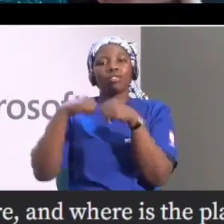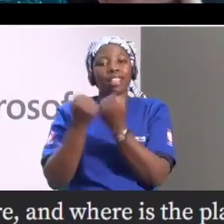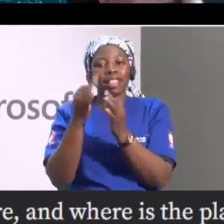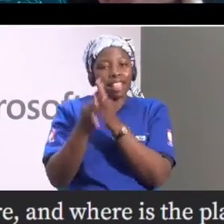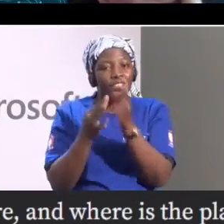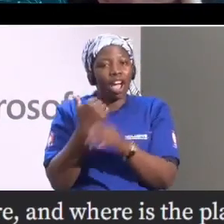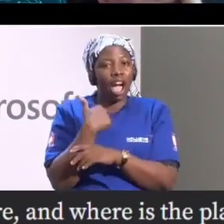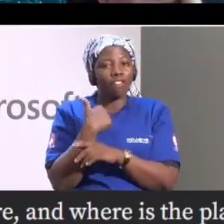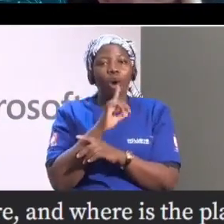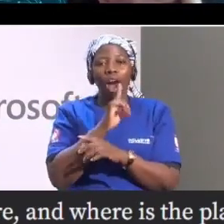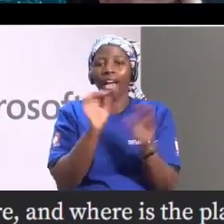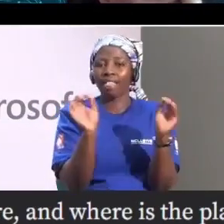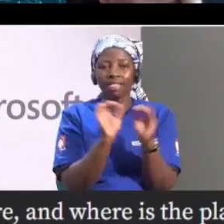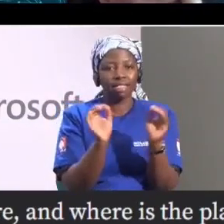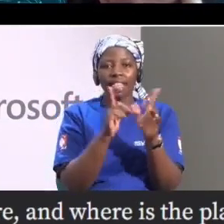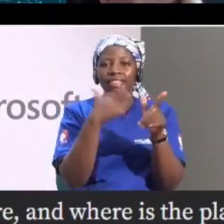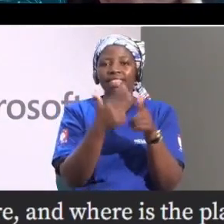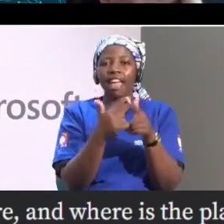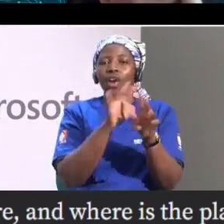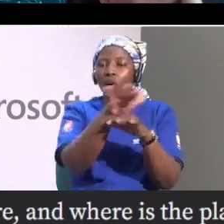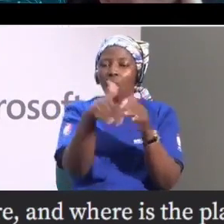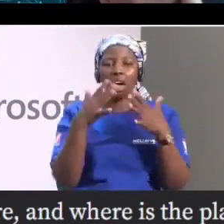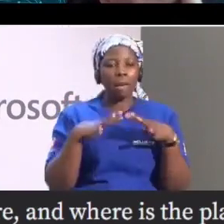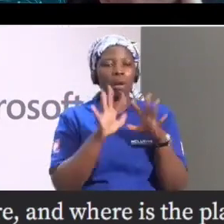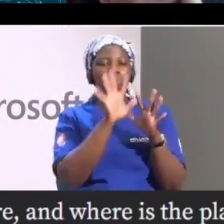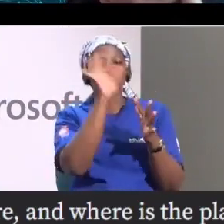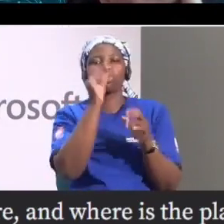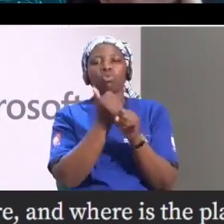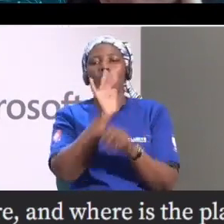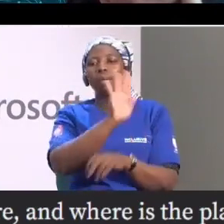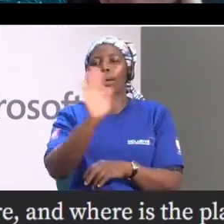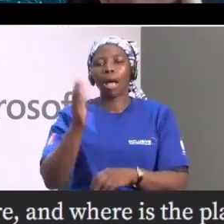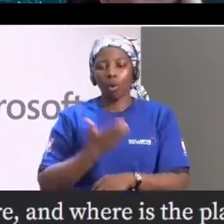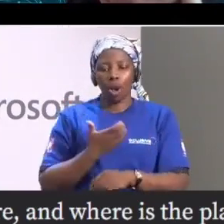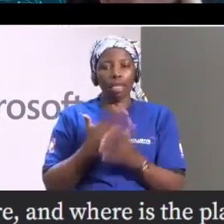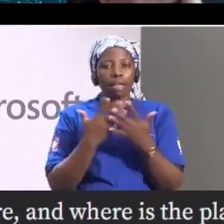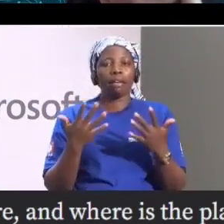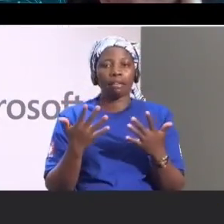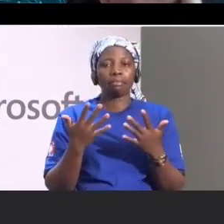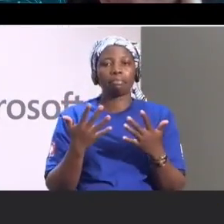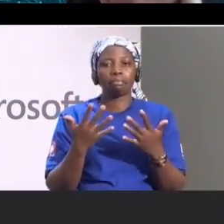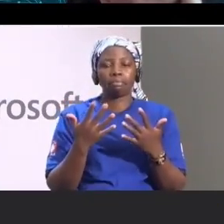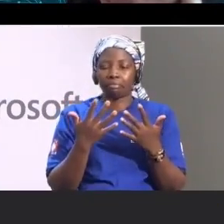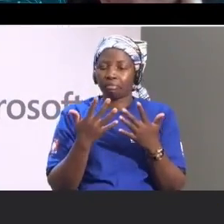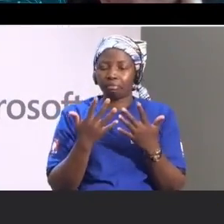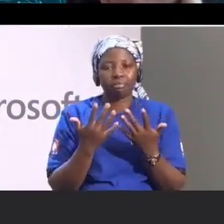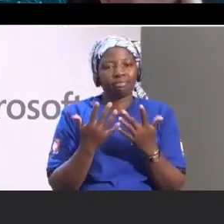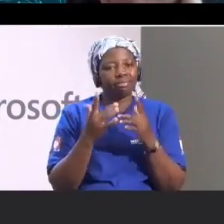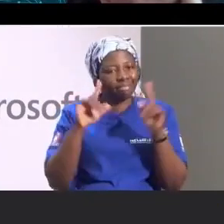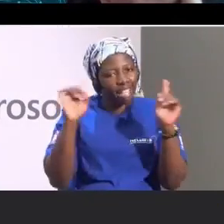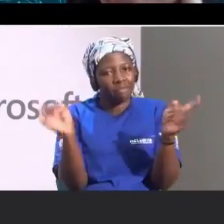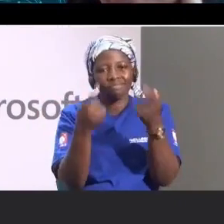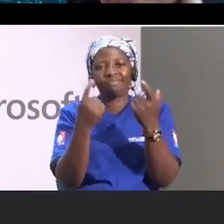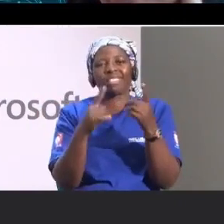we don't have order, then everyone will choose to do their own things as they want, as